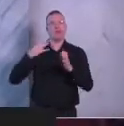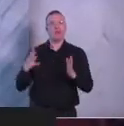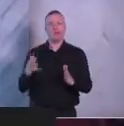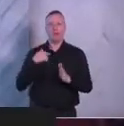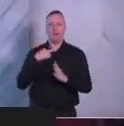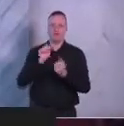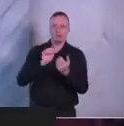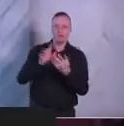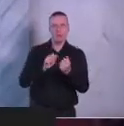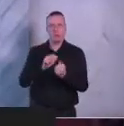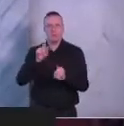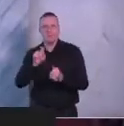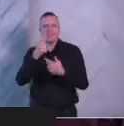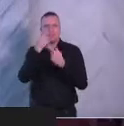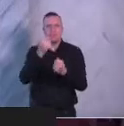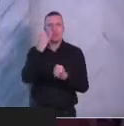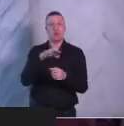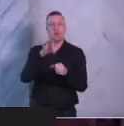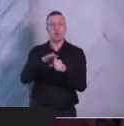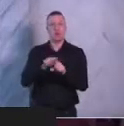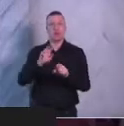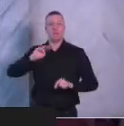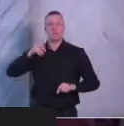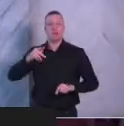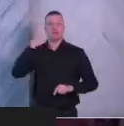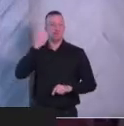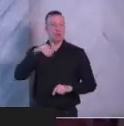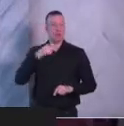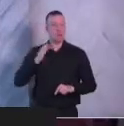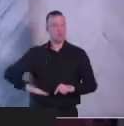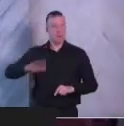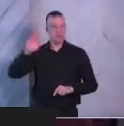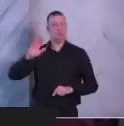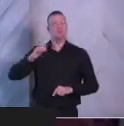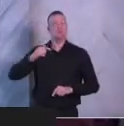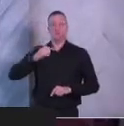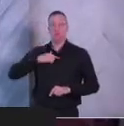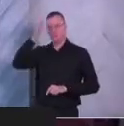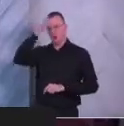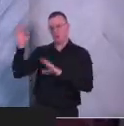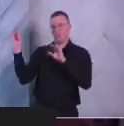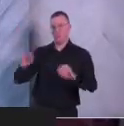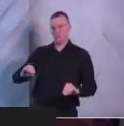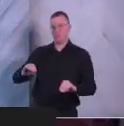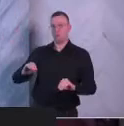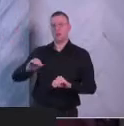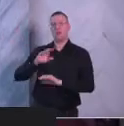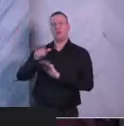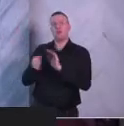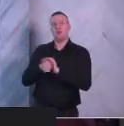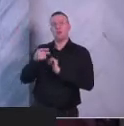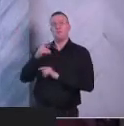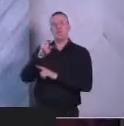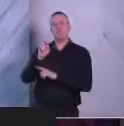and interests if elected as a member of parliament? Growing up, my father was an immigrant to Canada under the Pearson immigration system, came as an